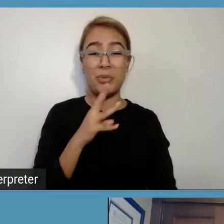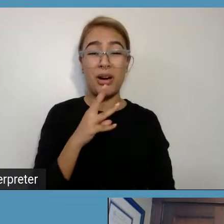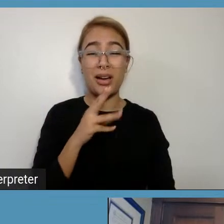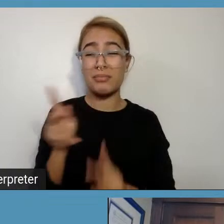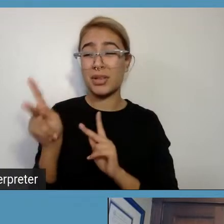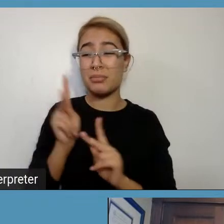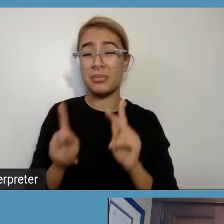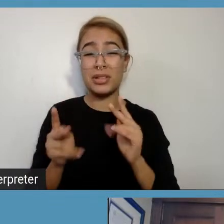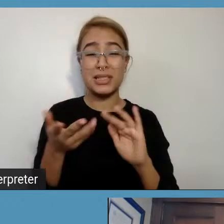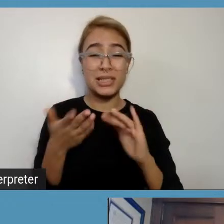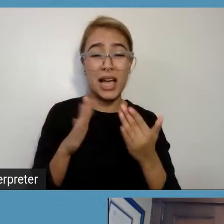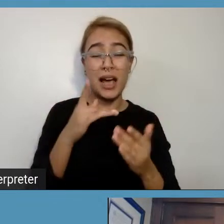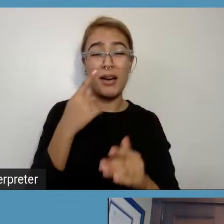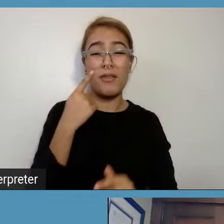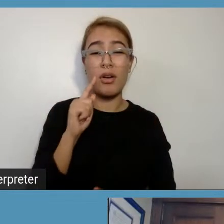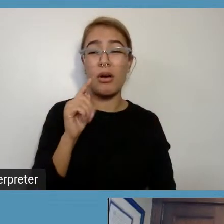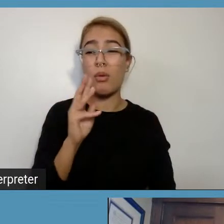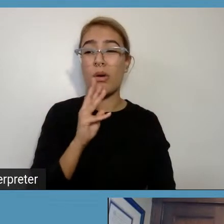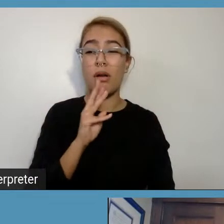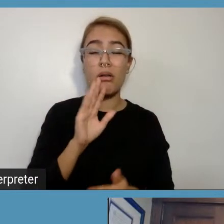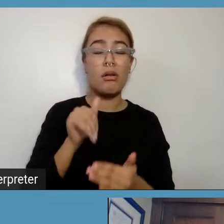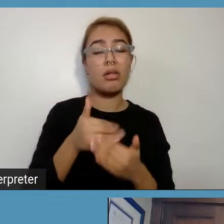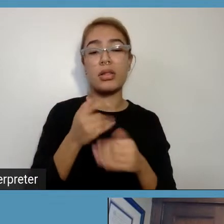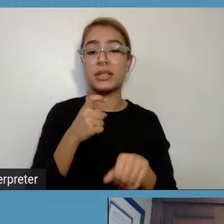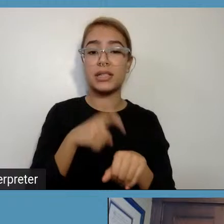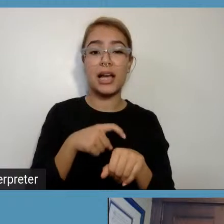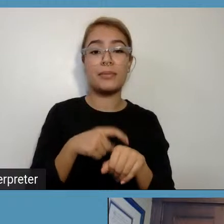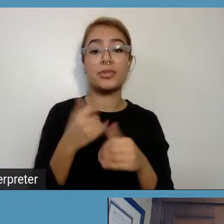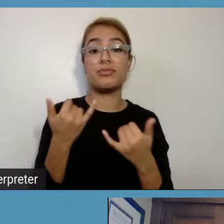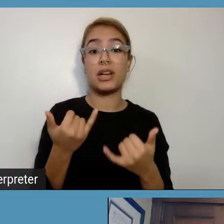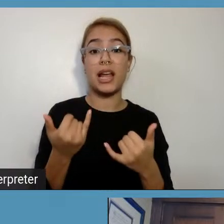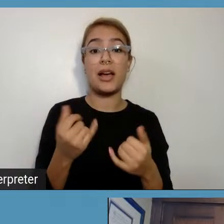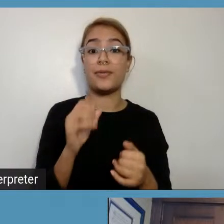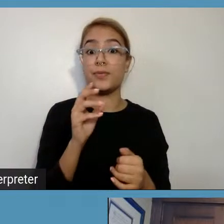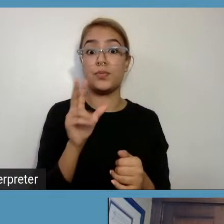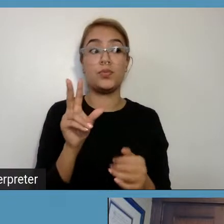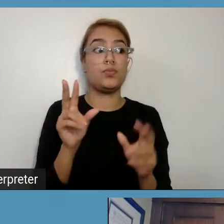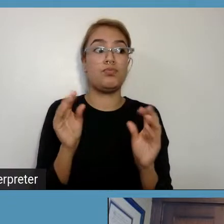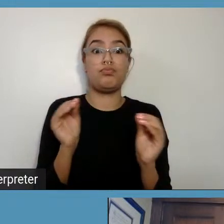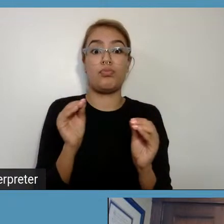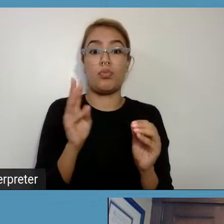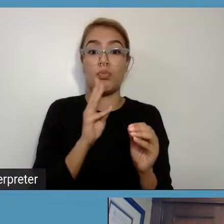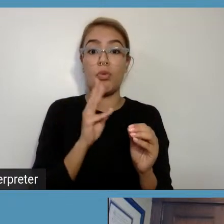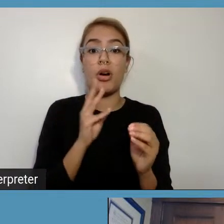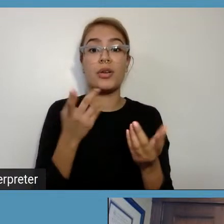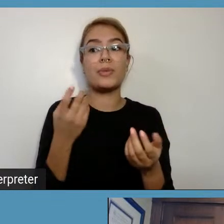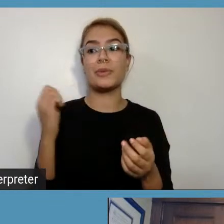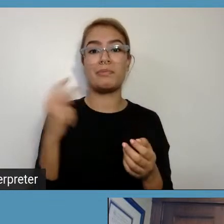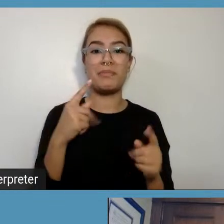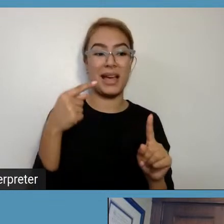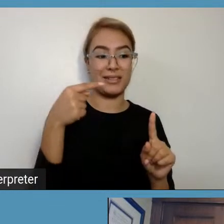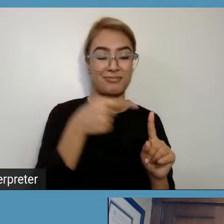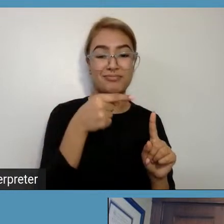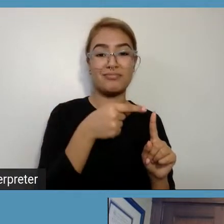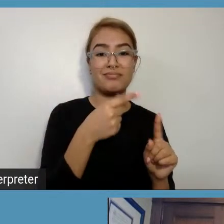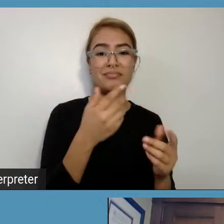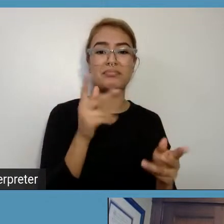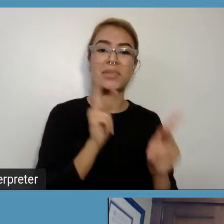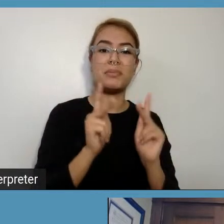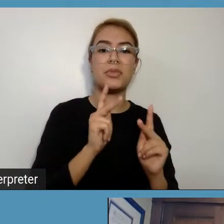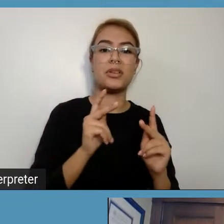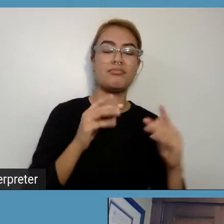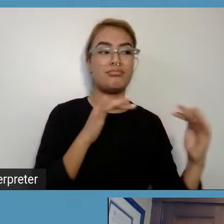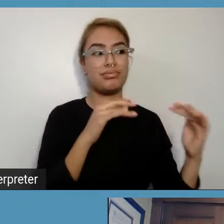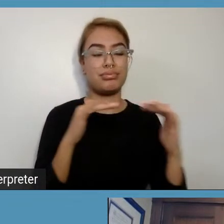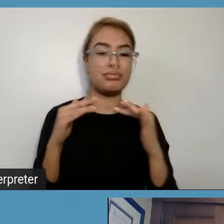all the time. And with the drought right now, I think we're right back to that point where, people are fighting over water